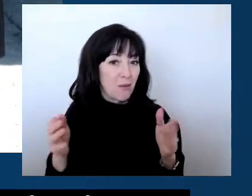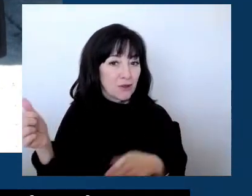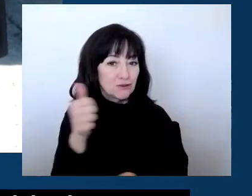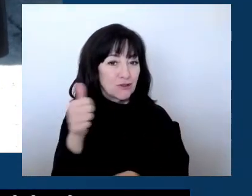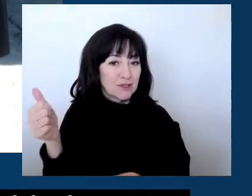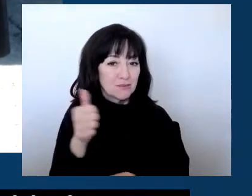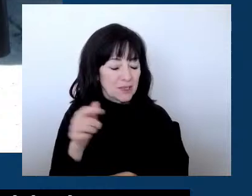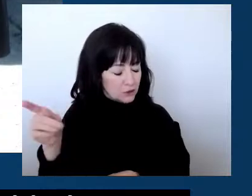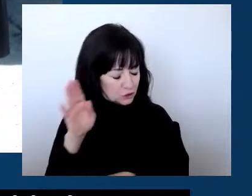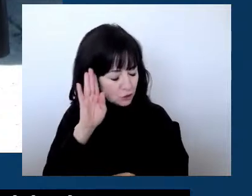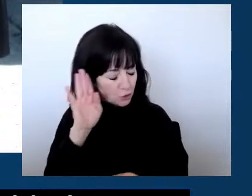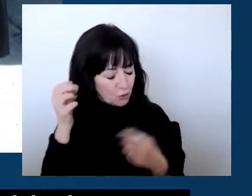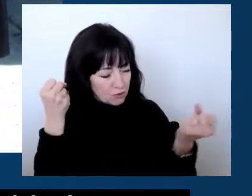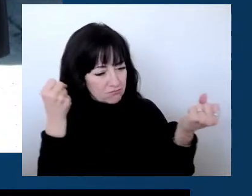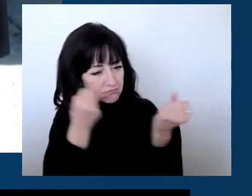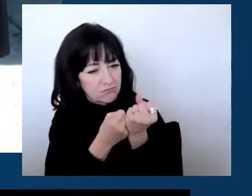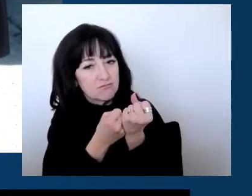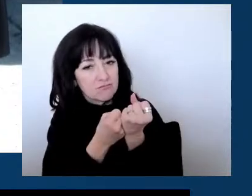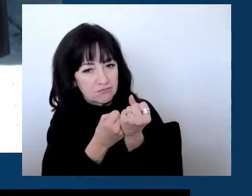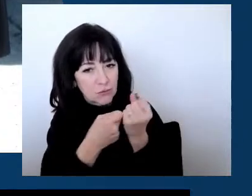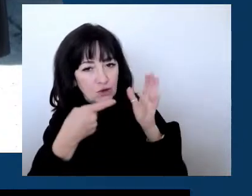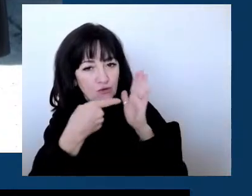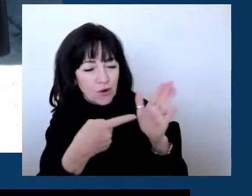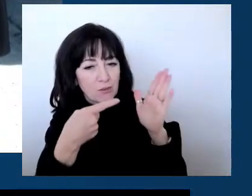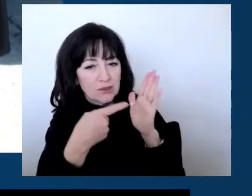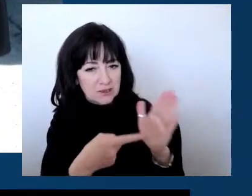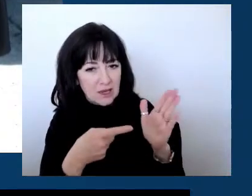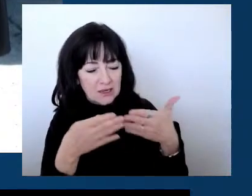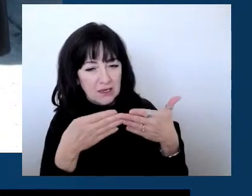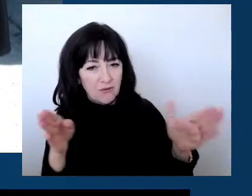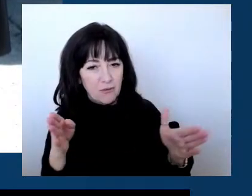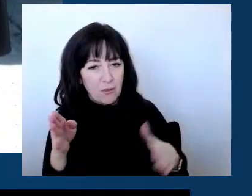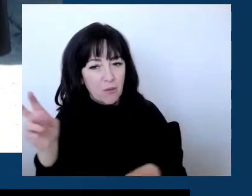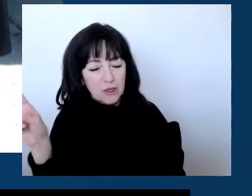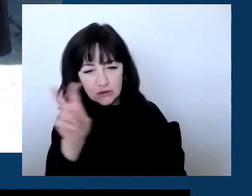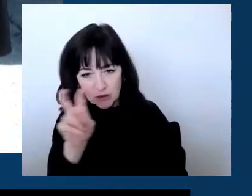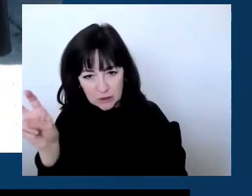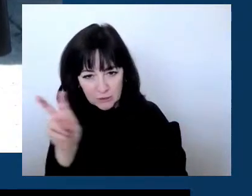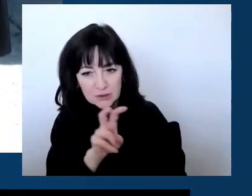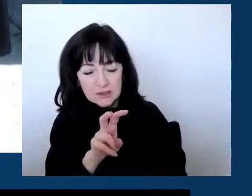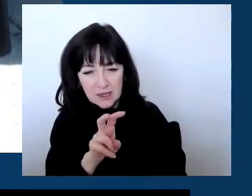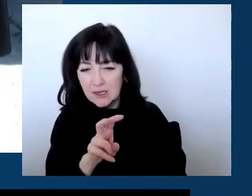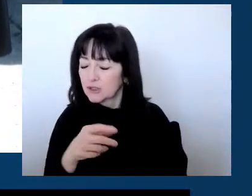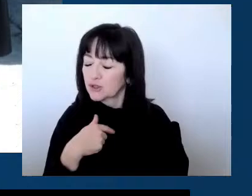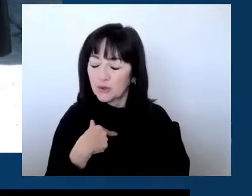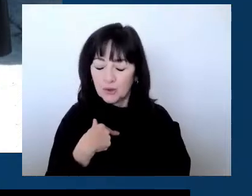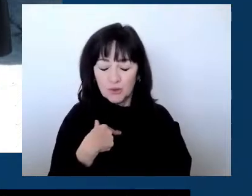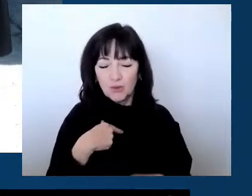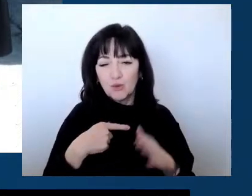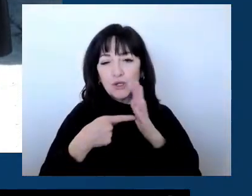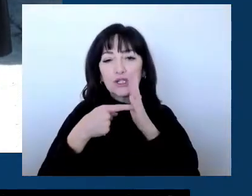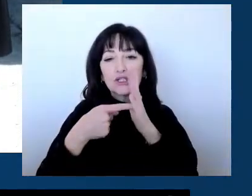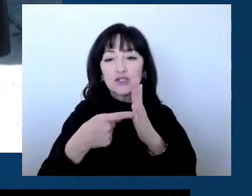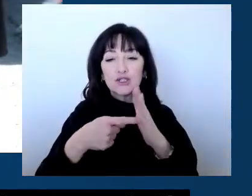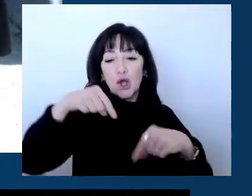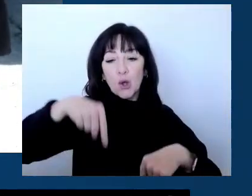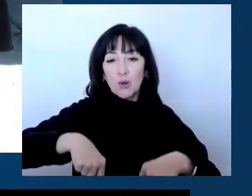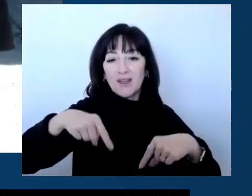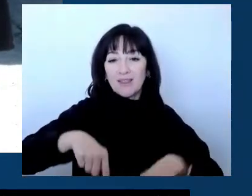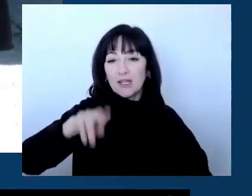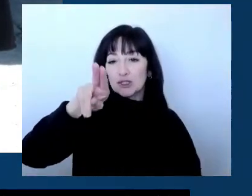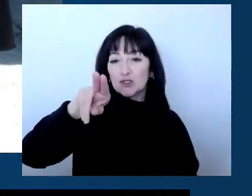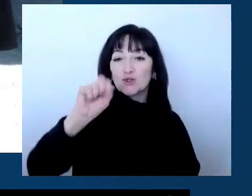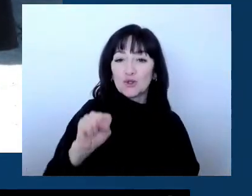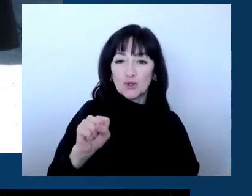public transportation as we paint the nation a beautiful shade of green technology.